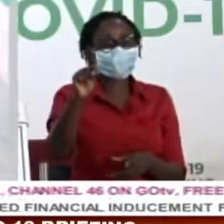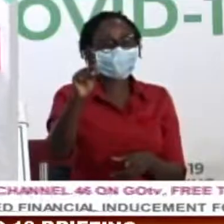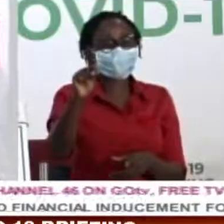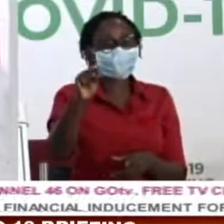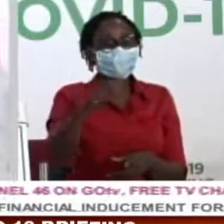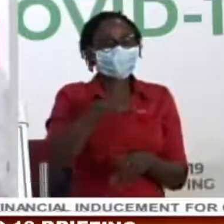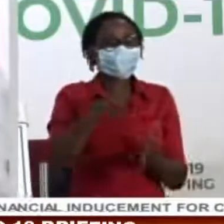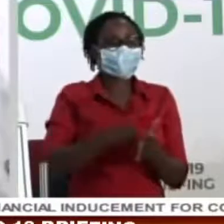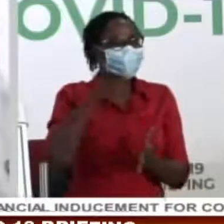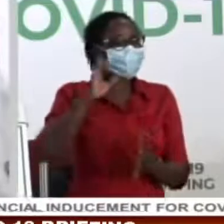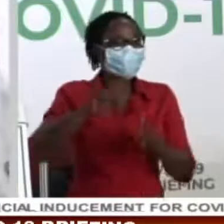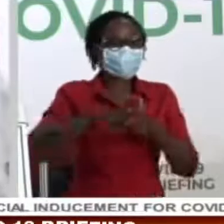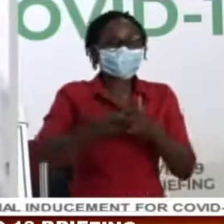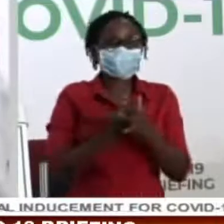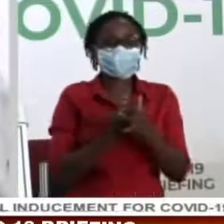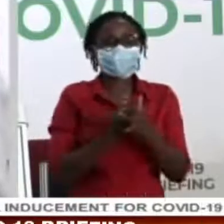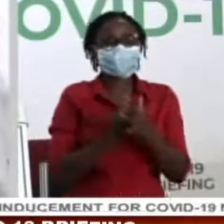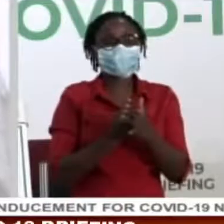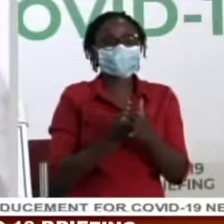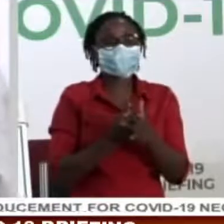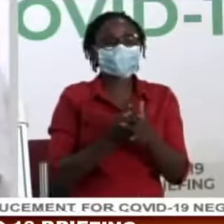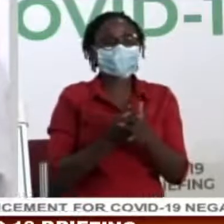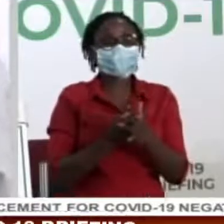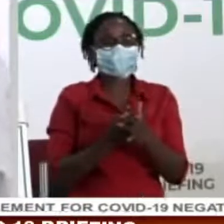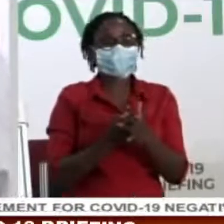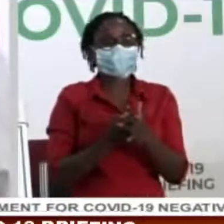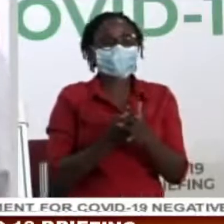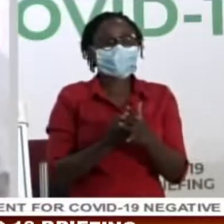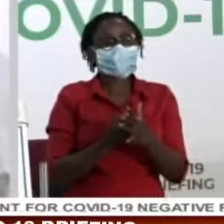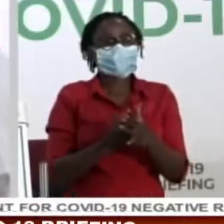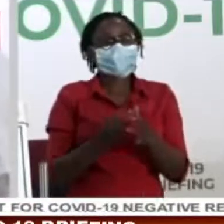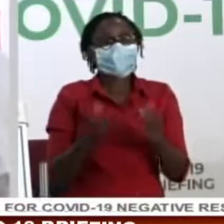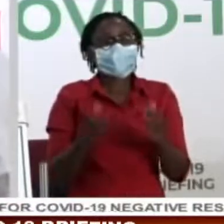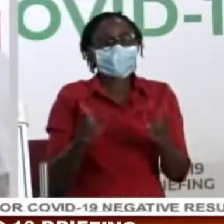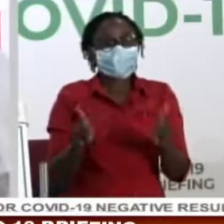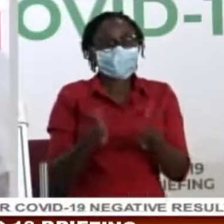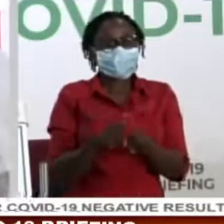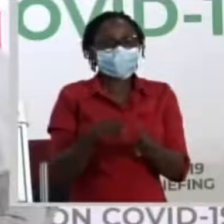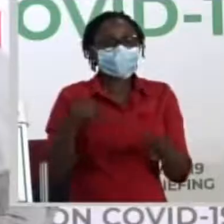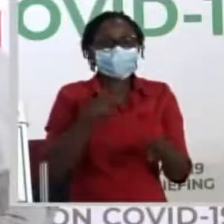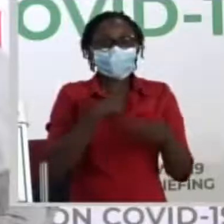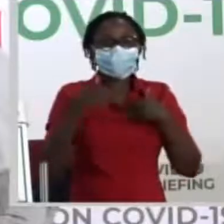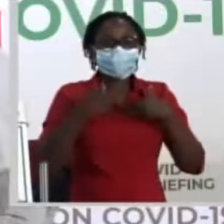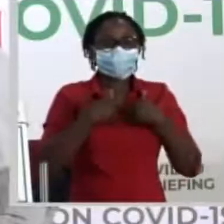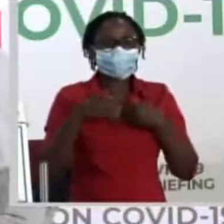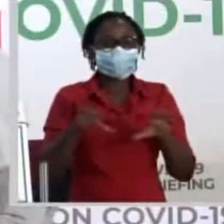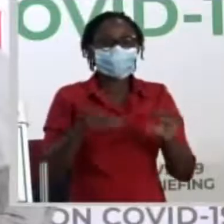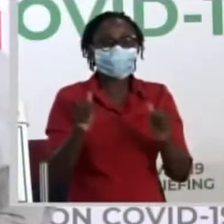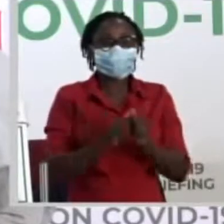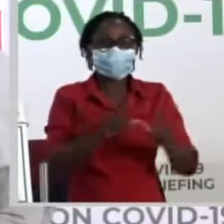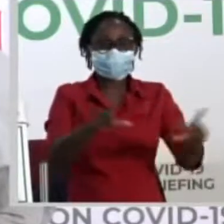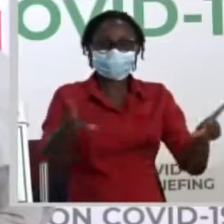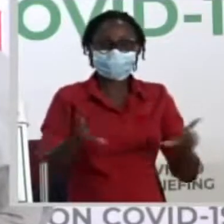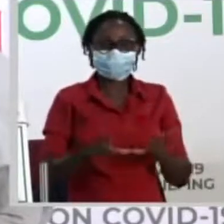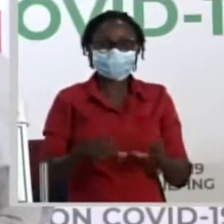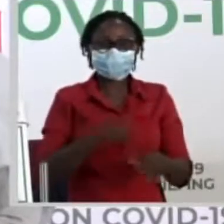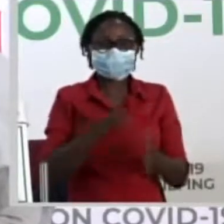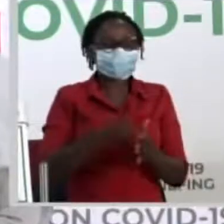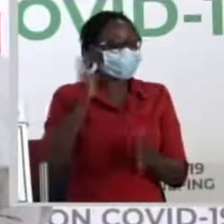It will start just like we did with the domestic. It will start with Lagos and Abuja.